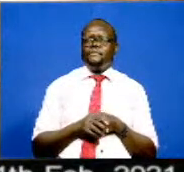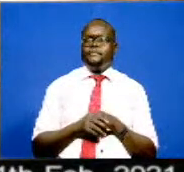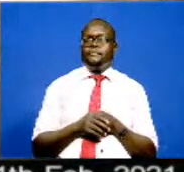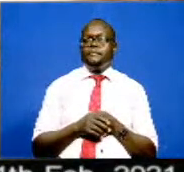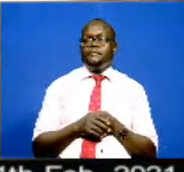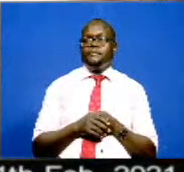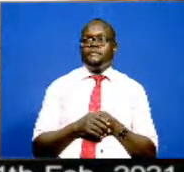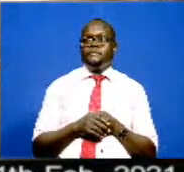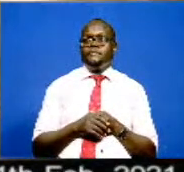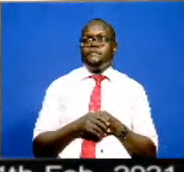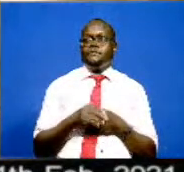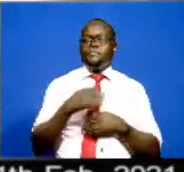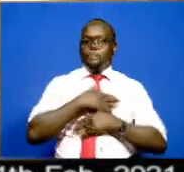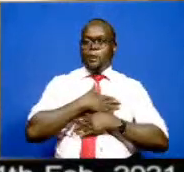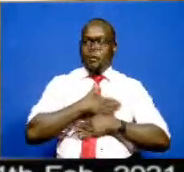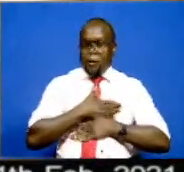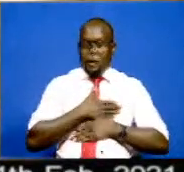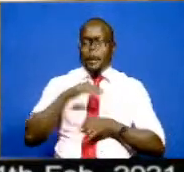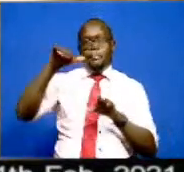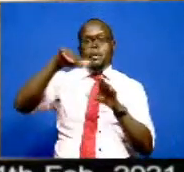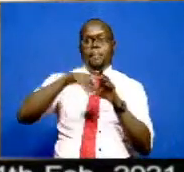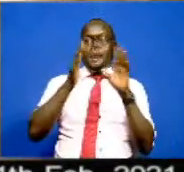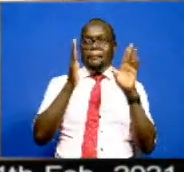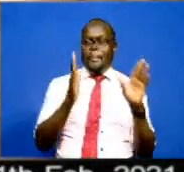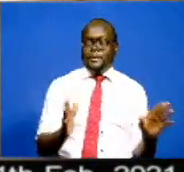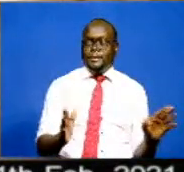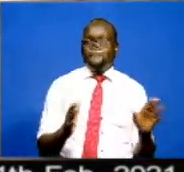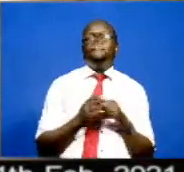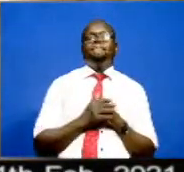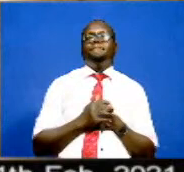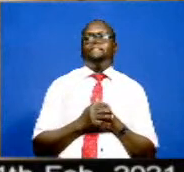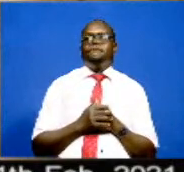No, honourable members, I think.